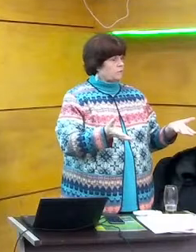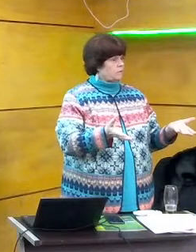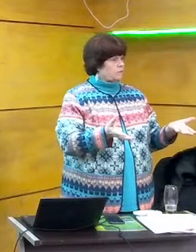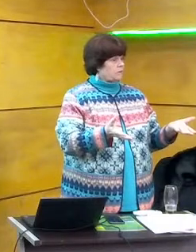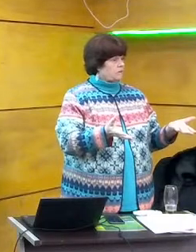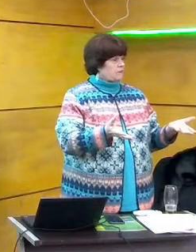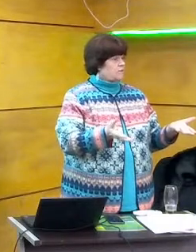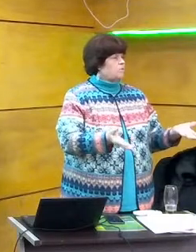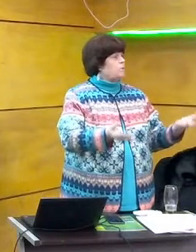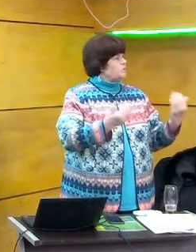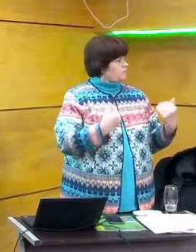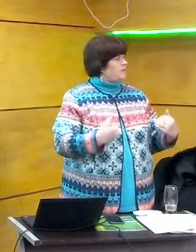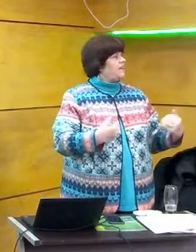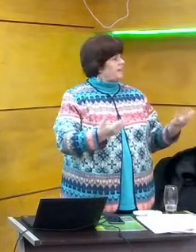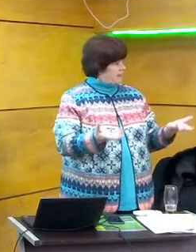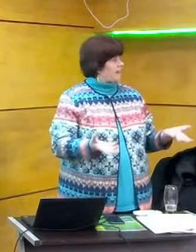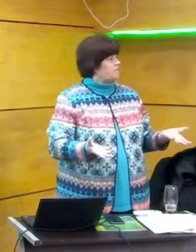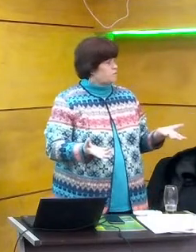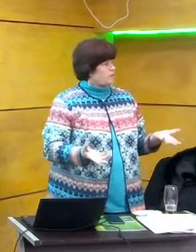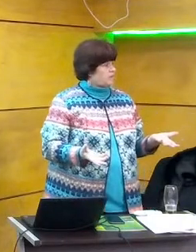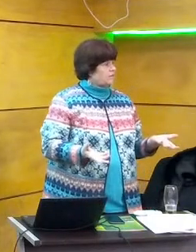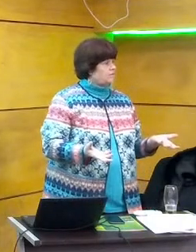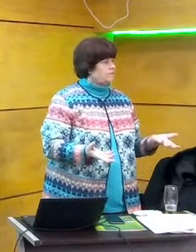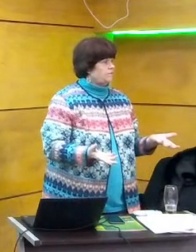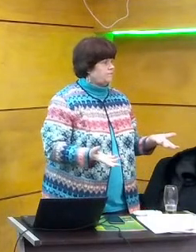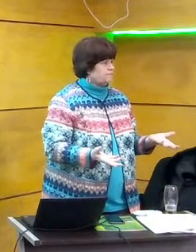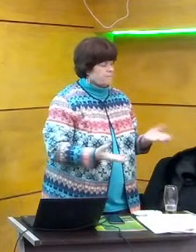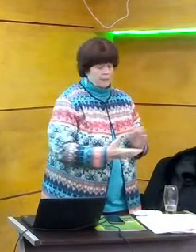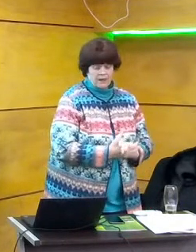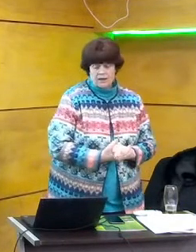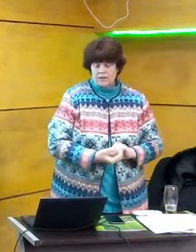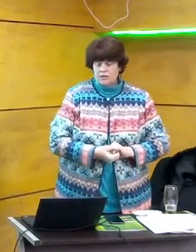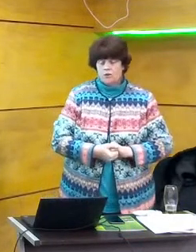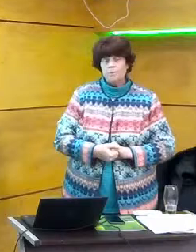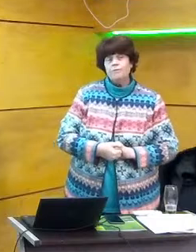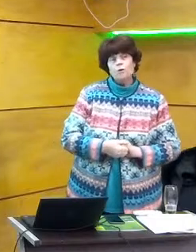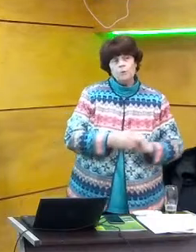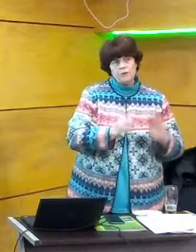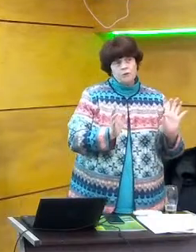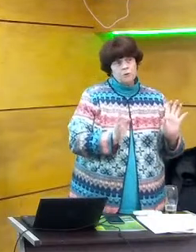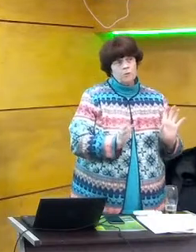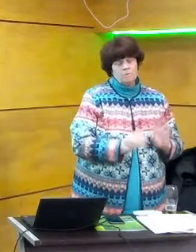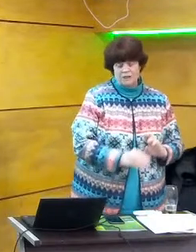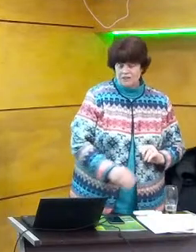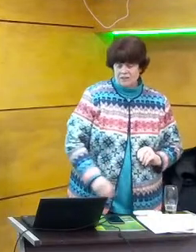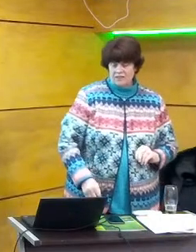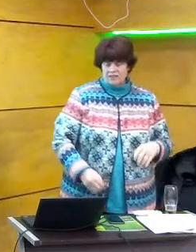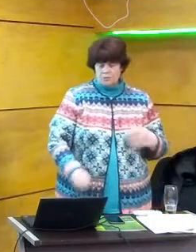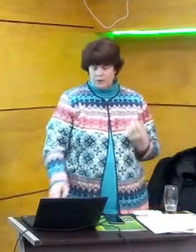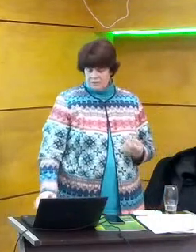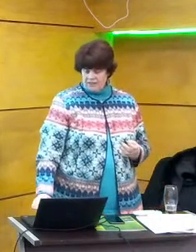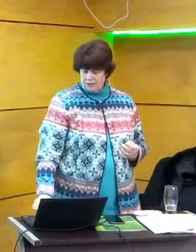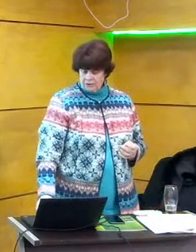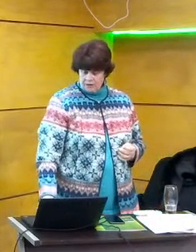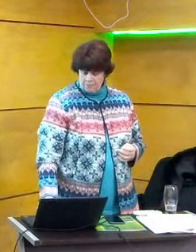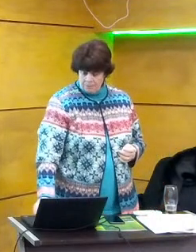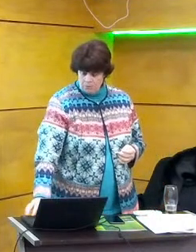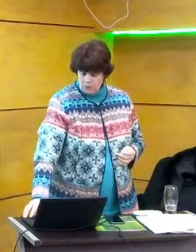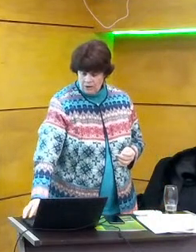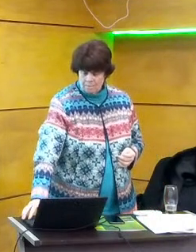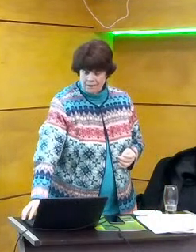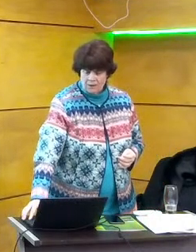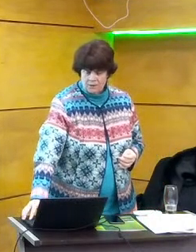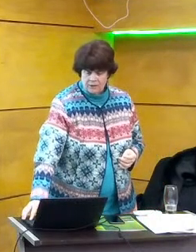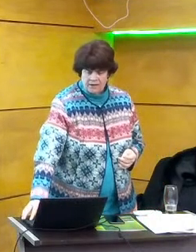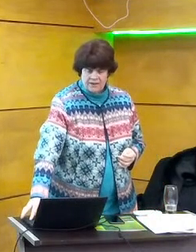school. It's supposed to be an enhancement of it. So before we do much else, I just want to tell you a little bit